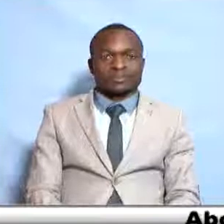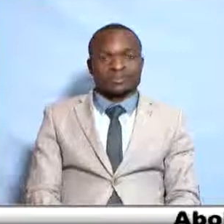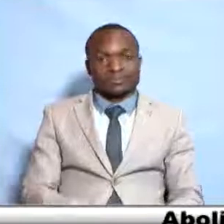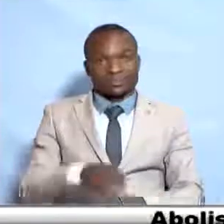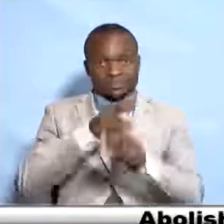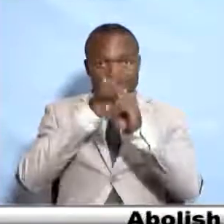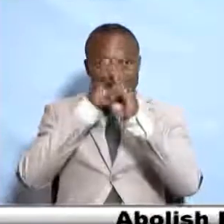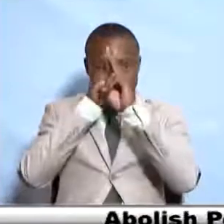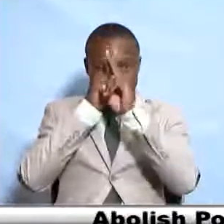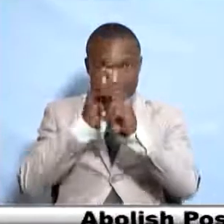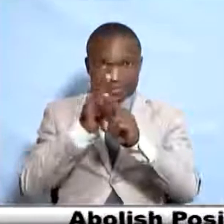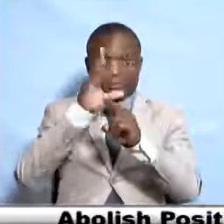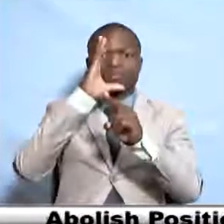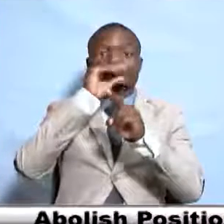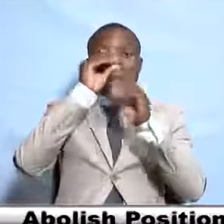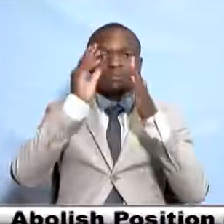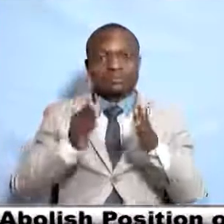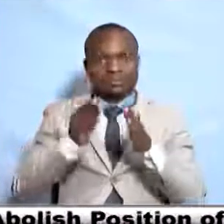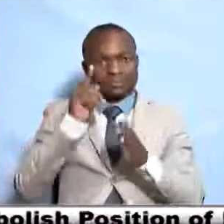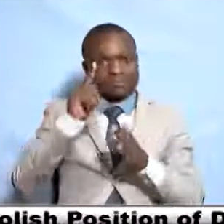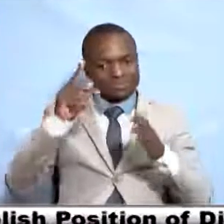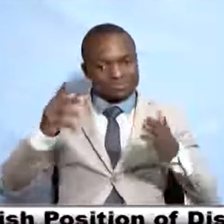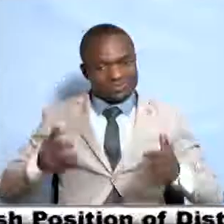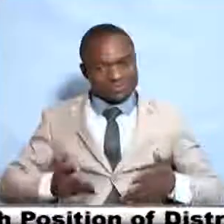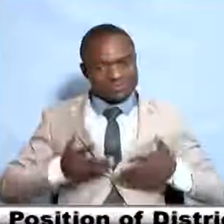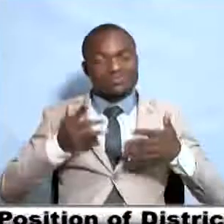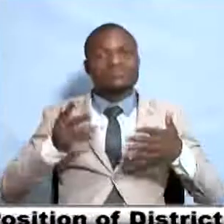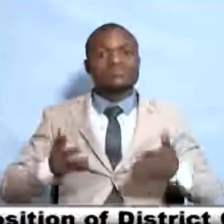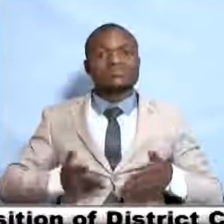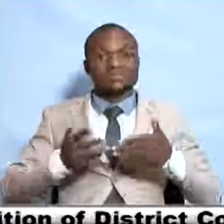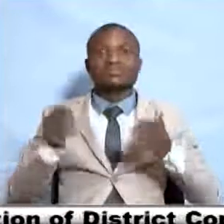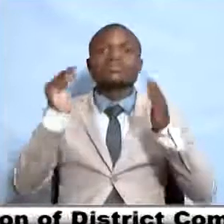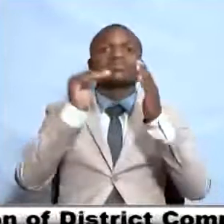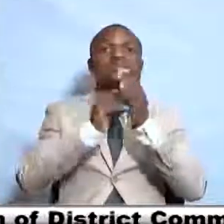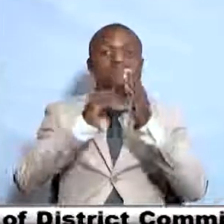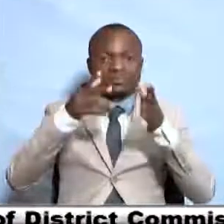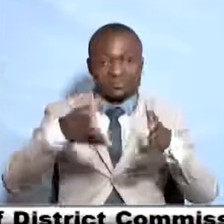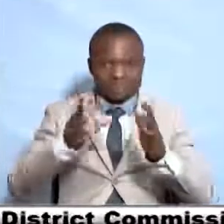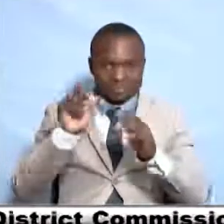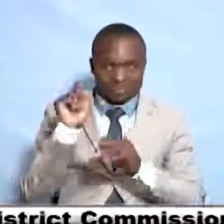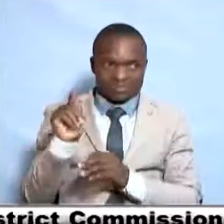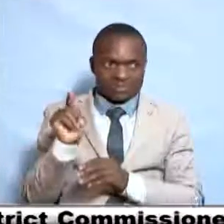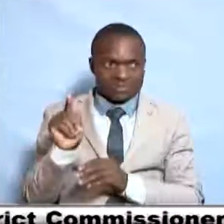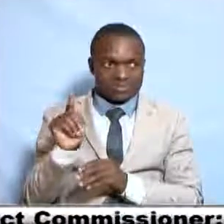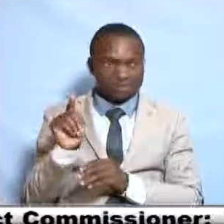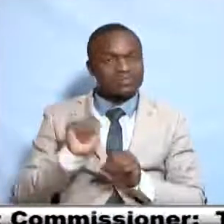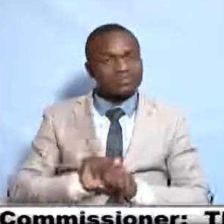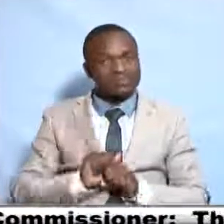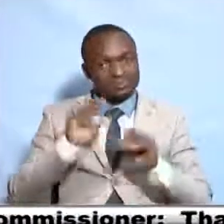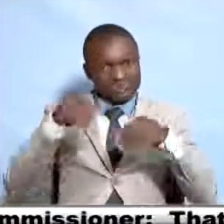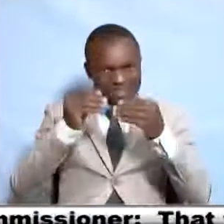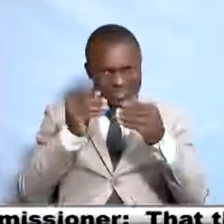Mr. Speaker, I'm very grateful once again for allowing me to give a